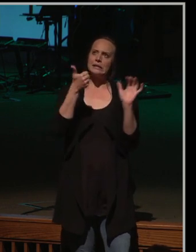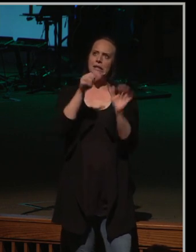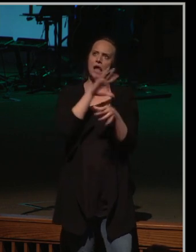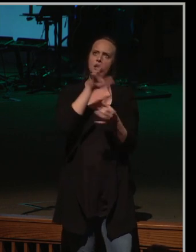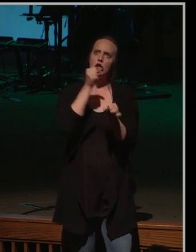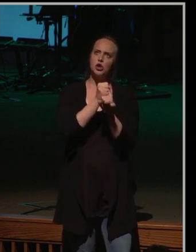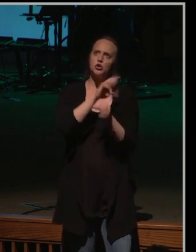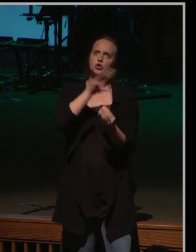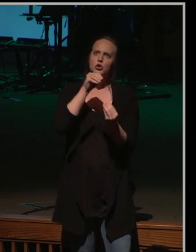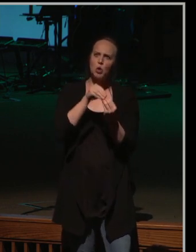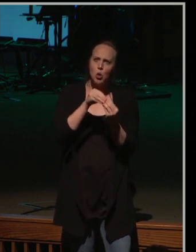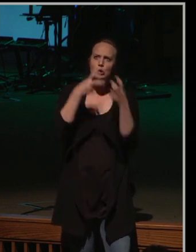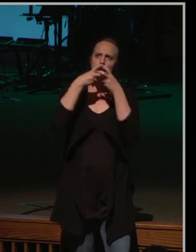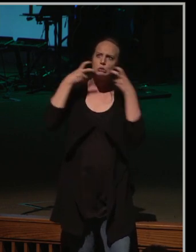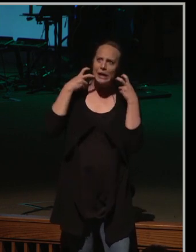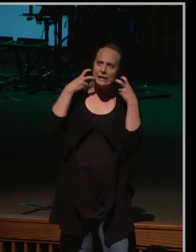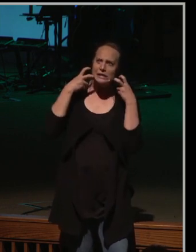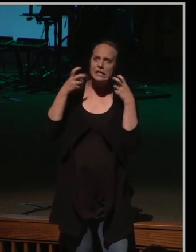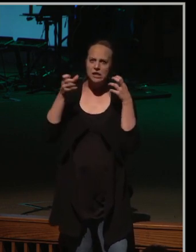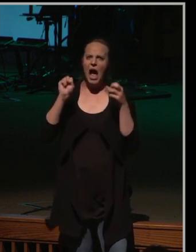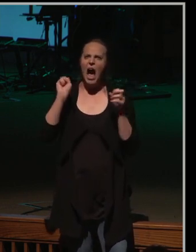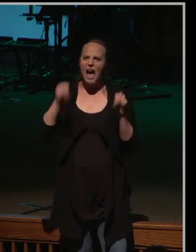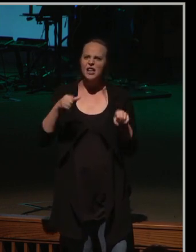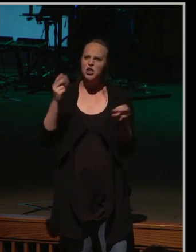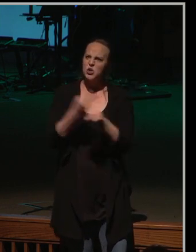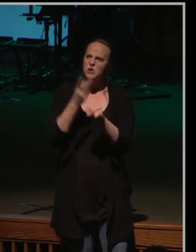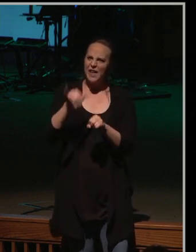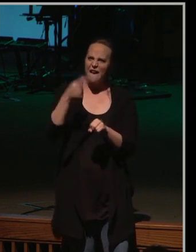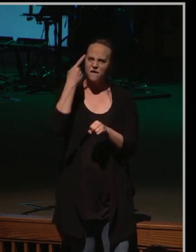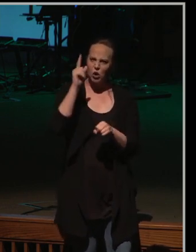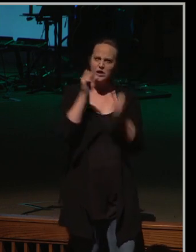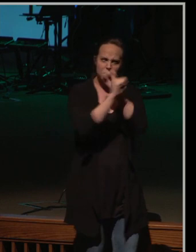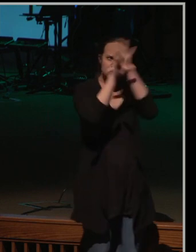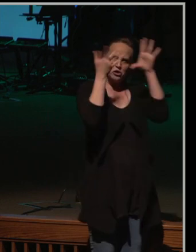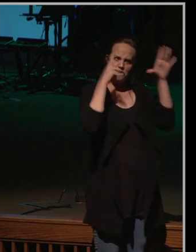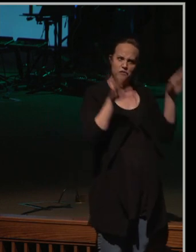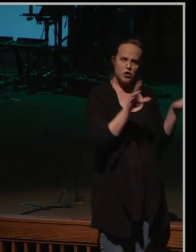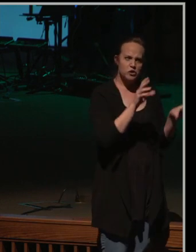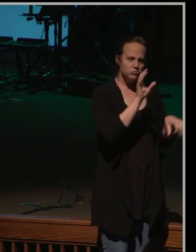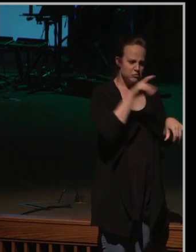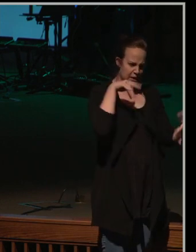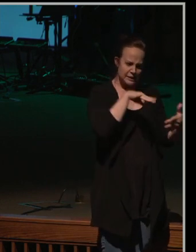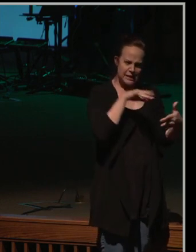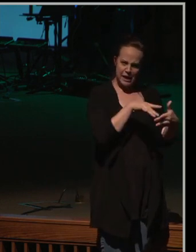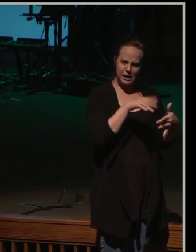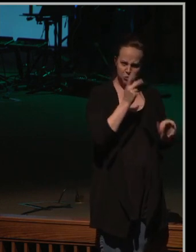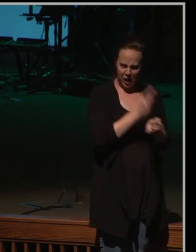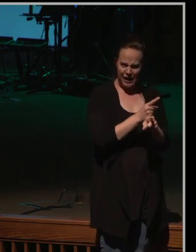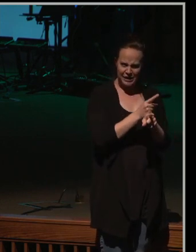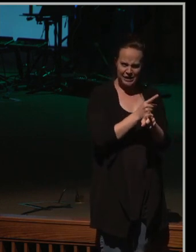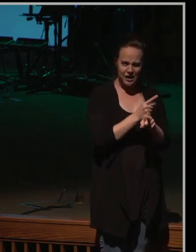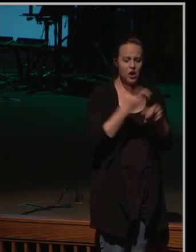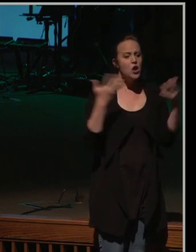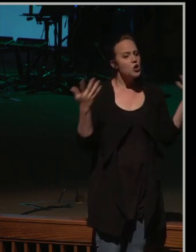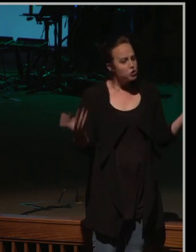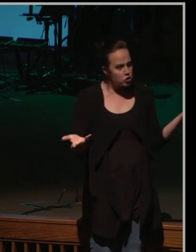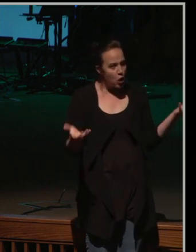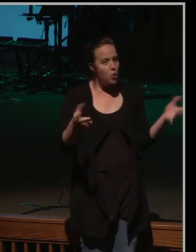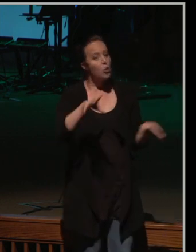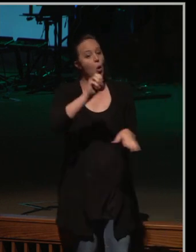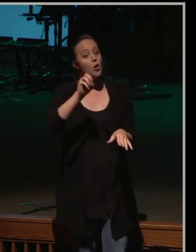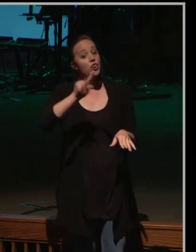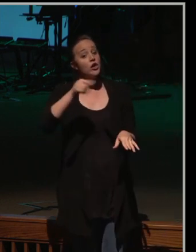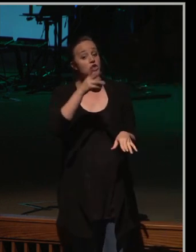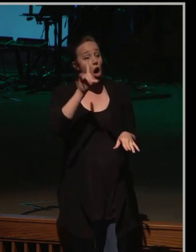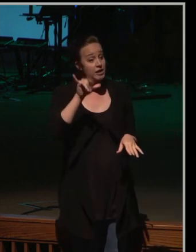one sermon illustration out of it. So here it goes. So braces, right, the orthodontist notices there's some things with